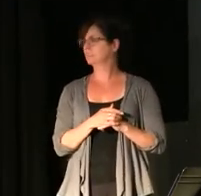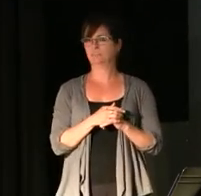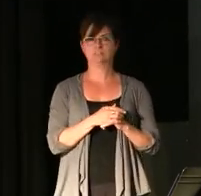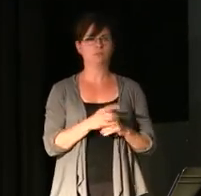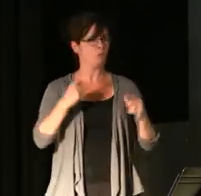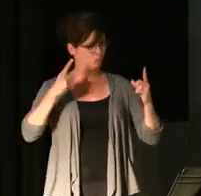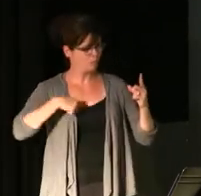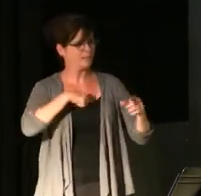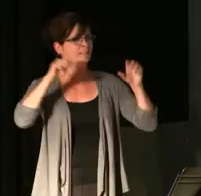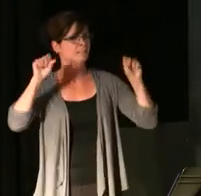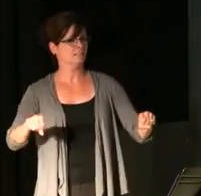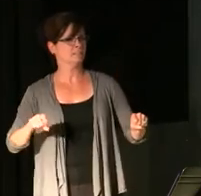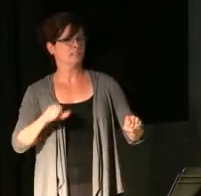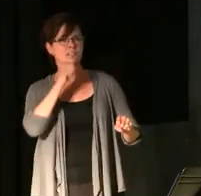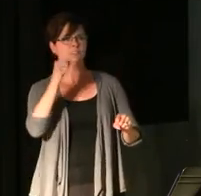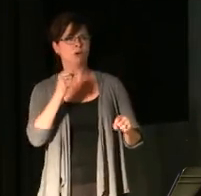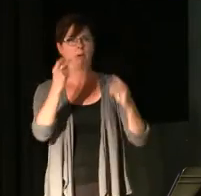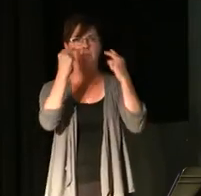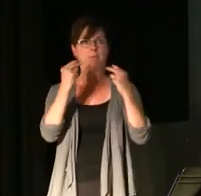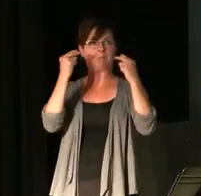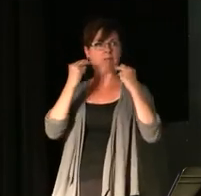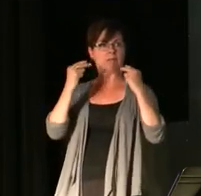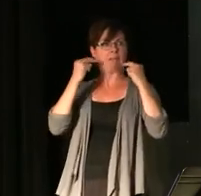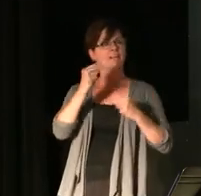got this, don't make a fuss.